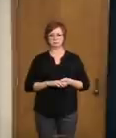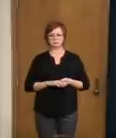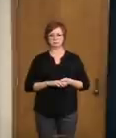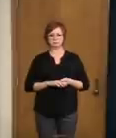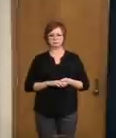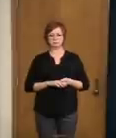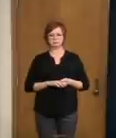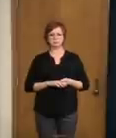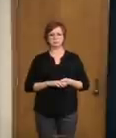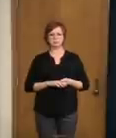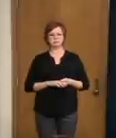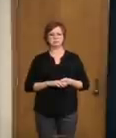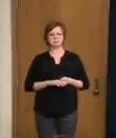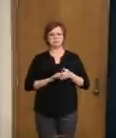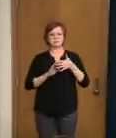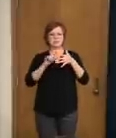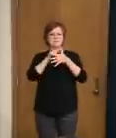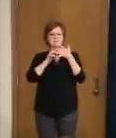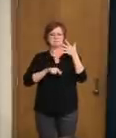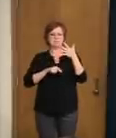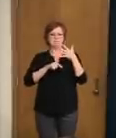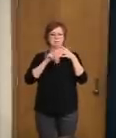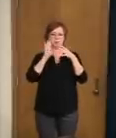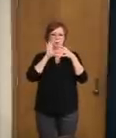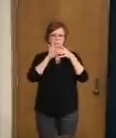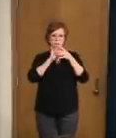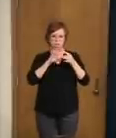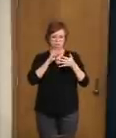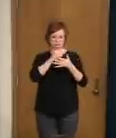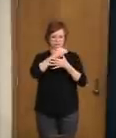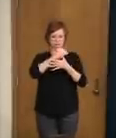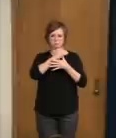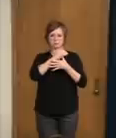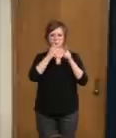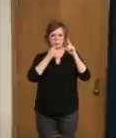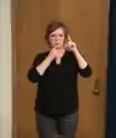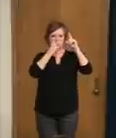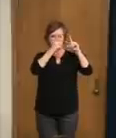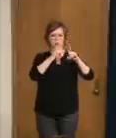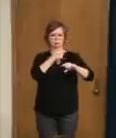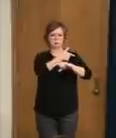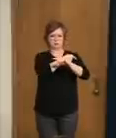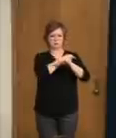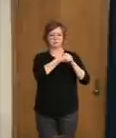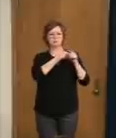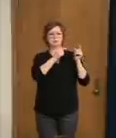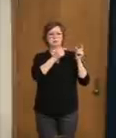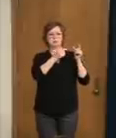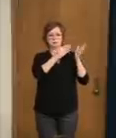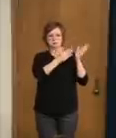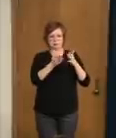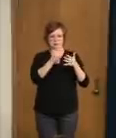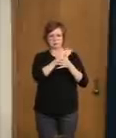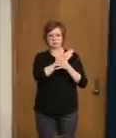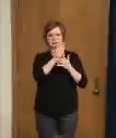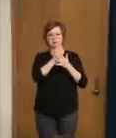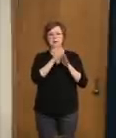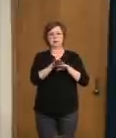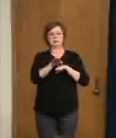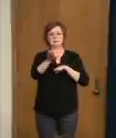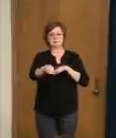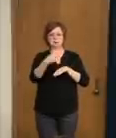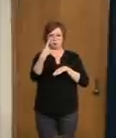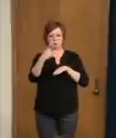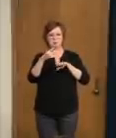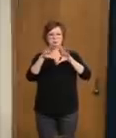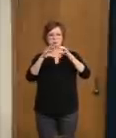Two things that I'm going to touch on today include the goals of our immunization campaign, the phase 1 priority groups